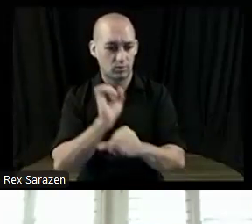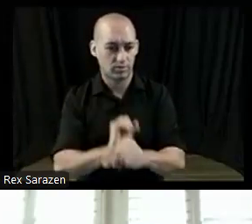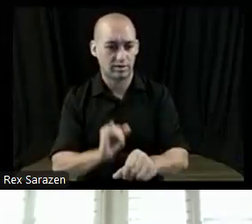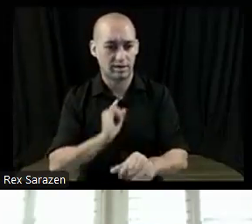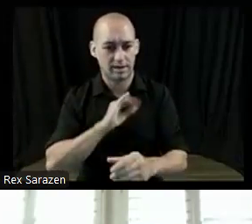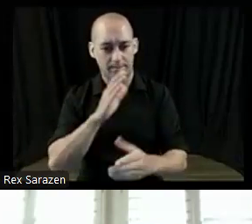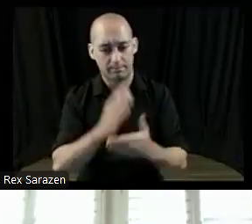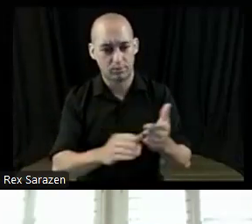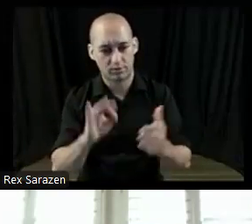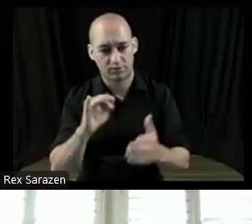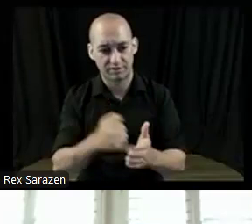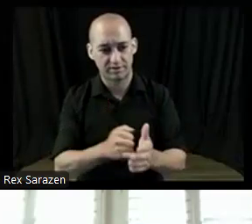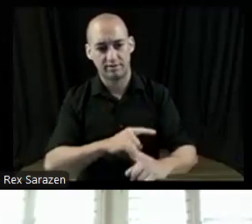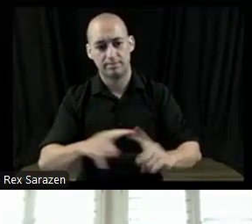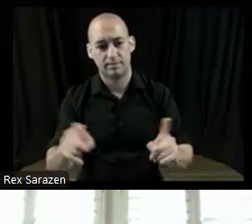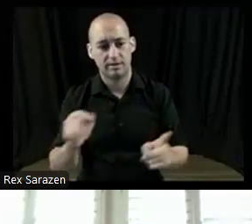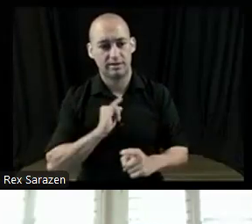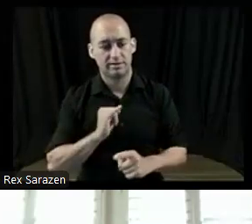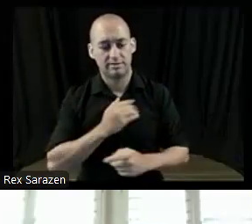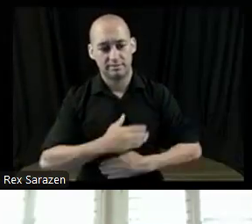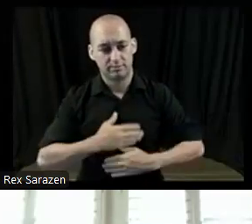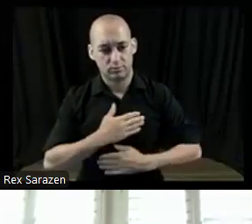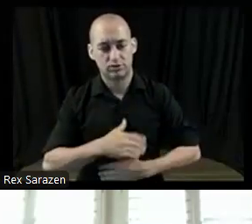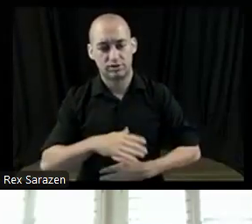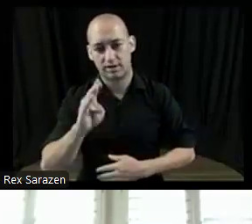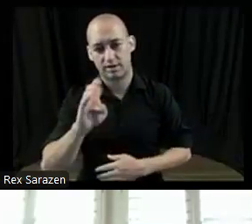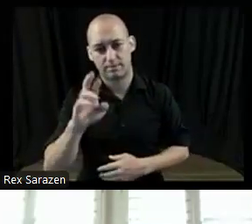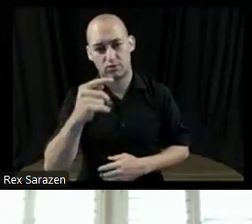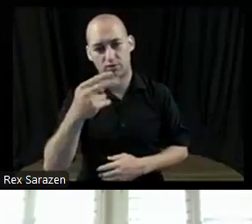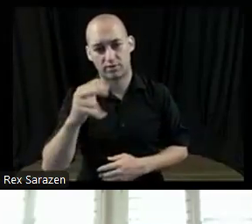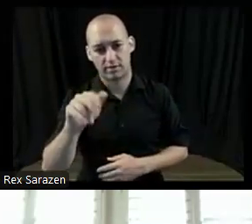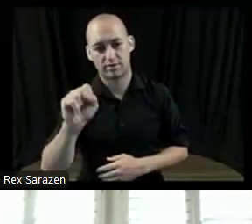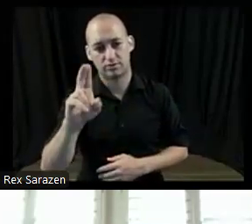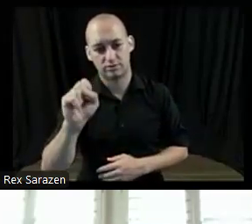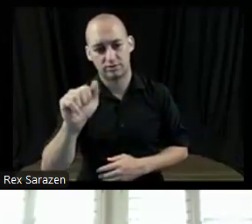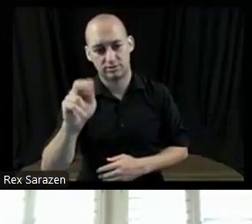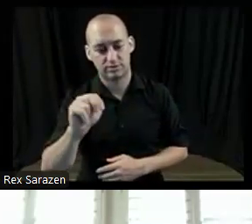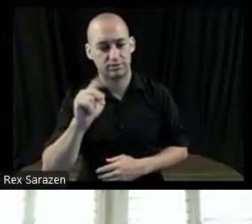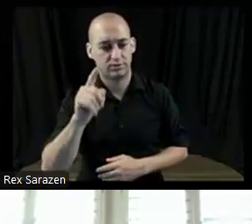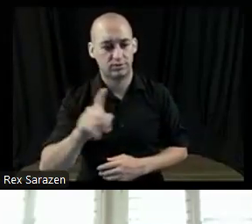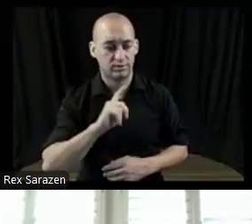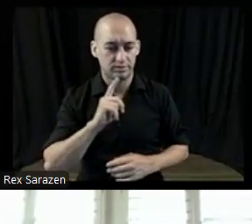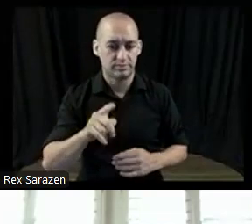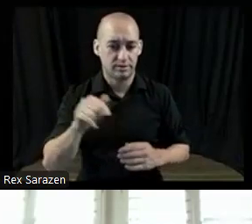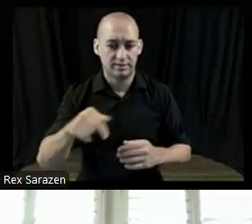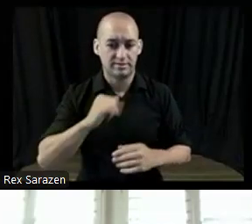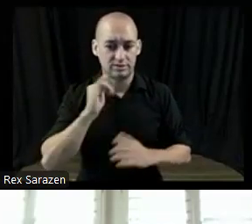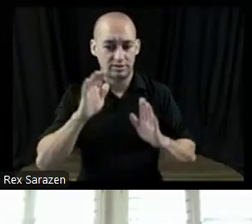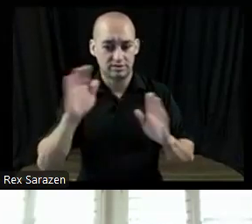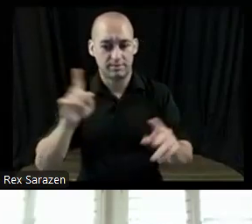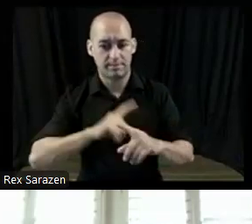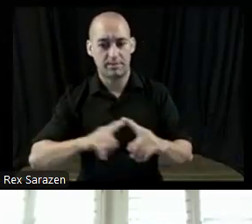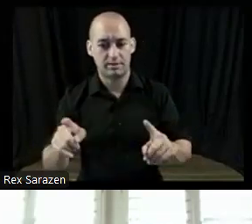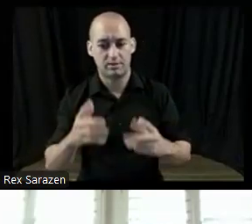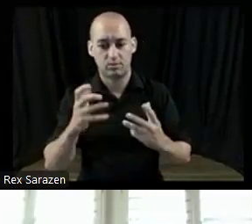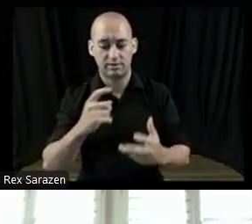it, but I really appreciate like Bertha and Susan. You guys are, this is awesome. But I just want to